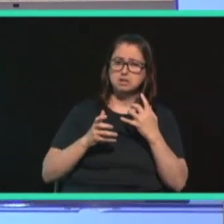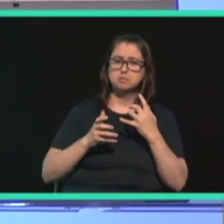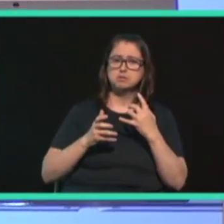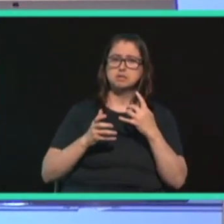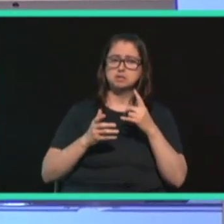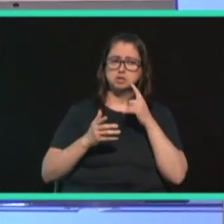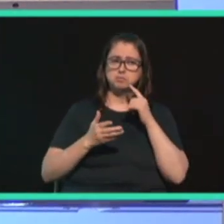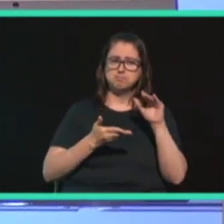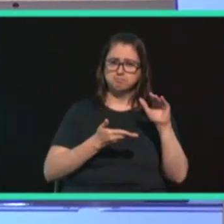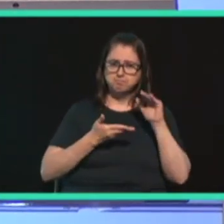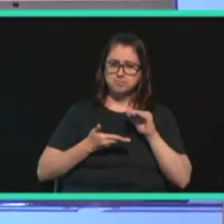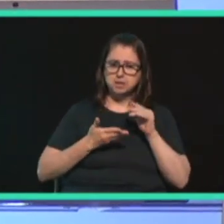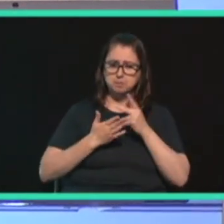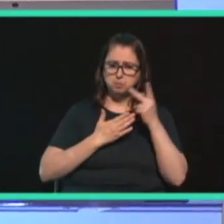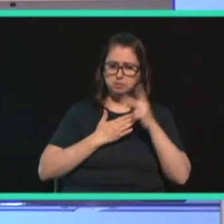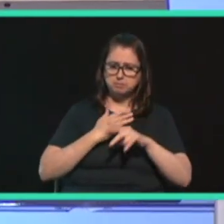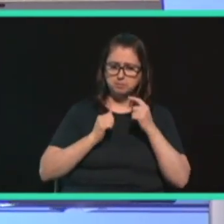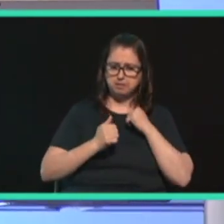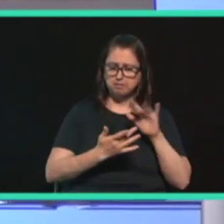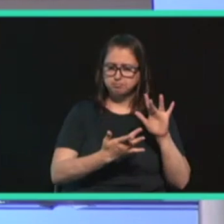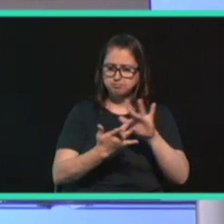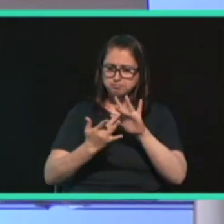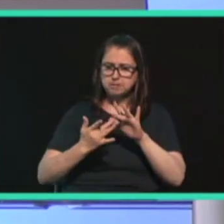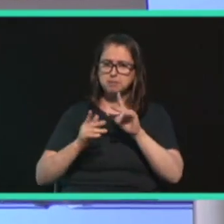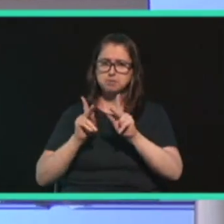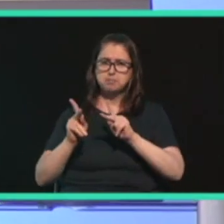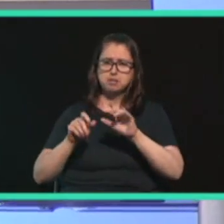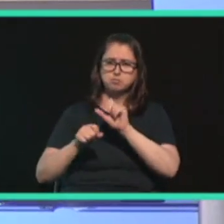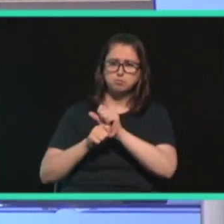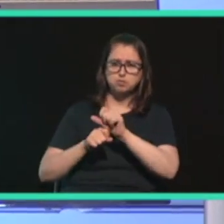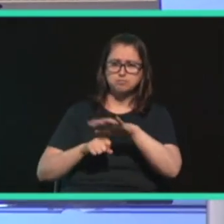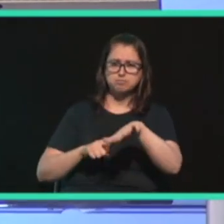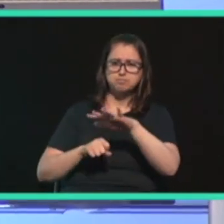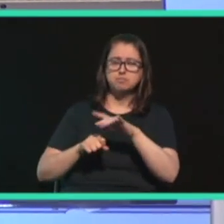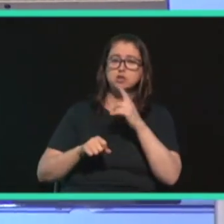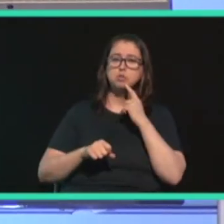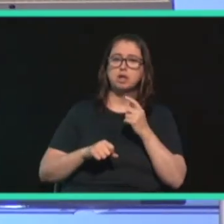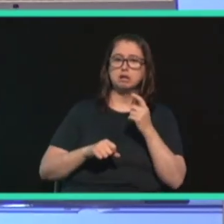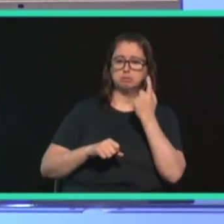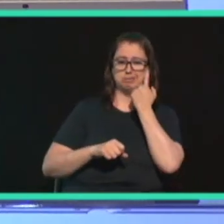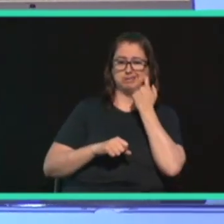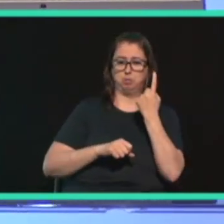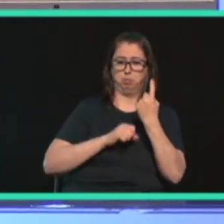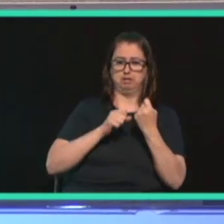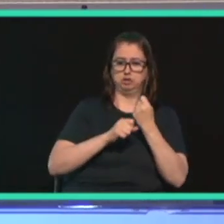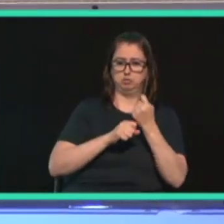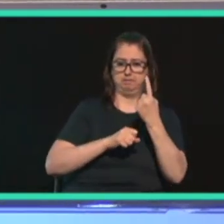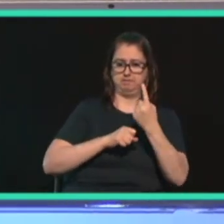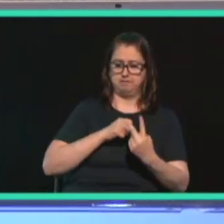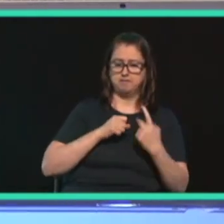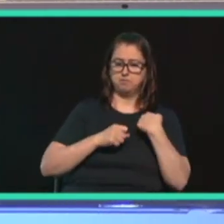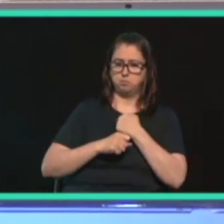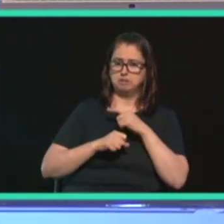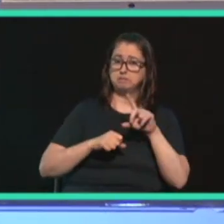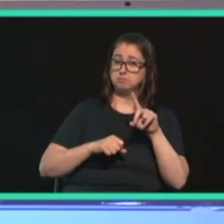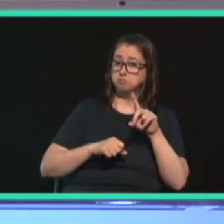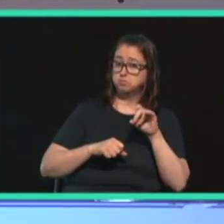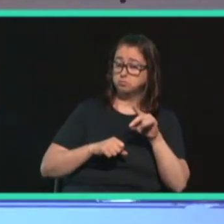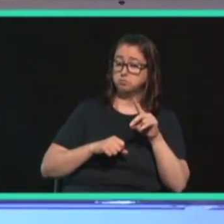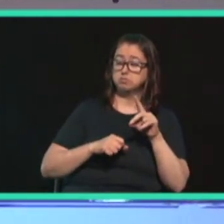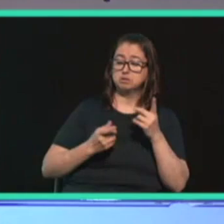our large and diverse workforce. And so over the past 18 months, what we have done is to